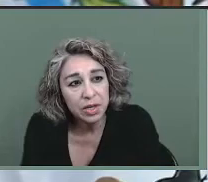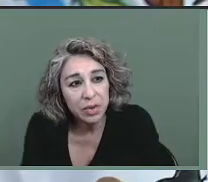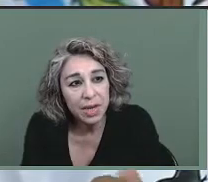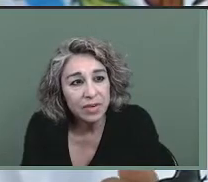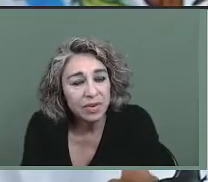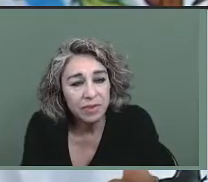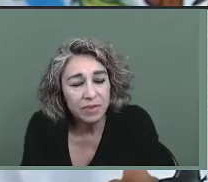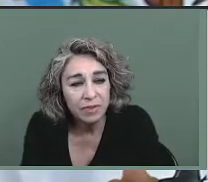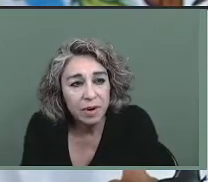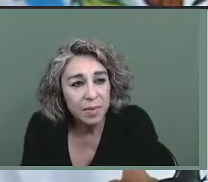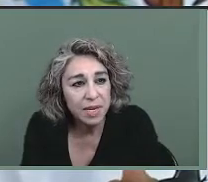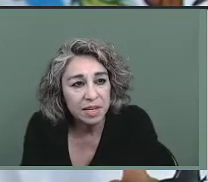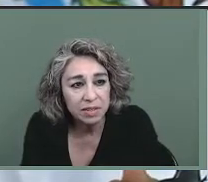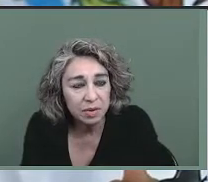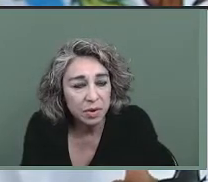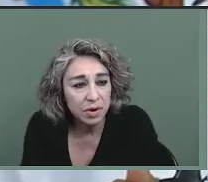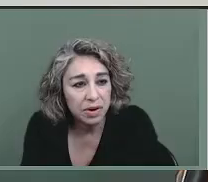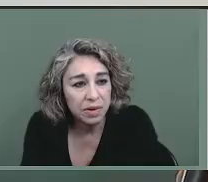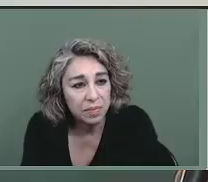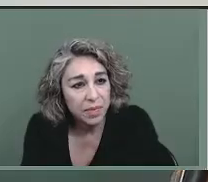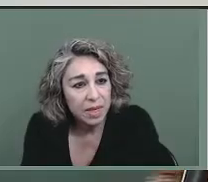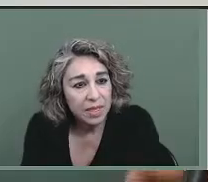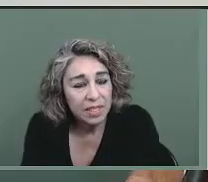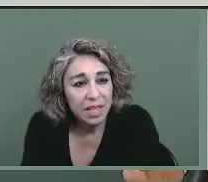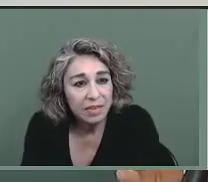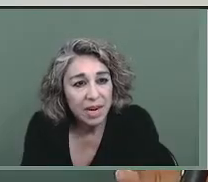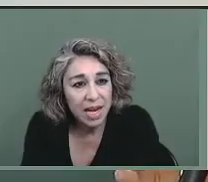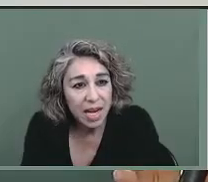the director of Infonavit used to earn,